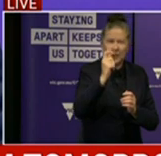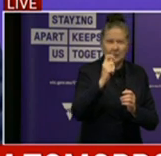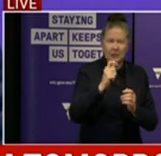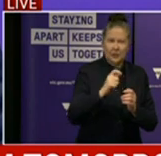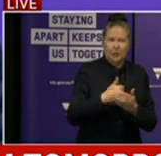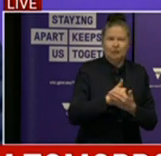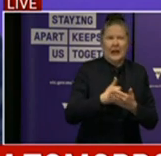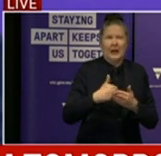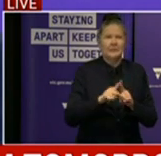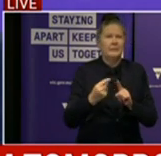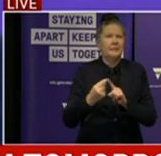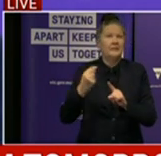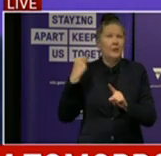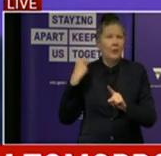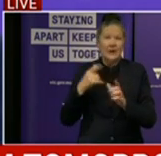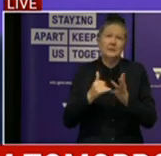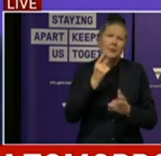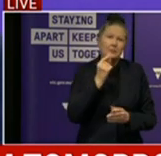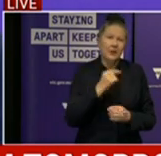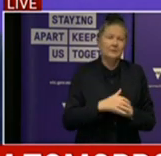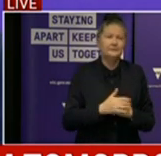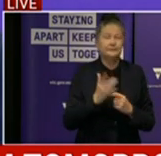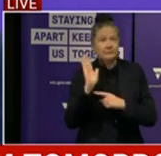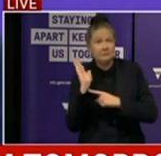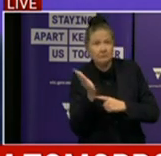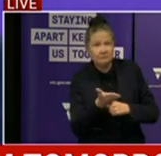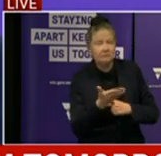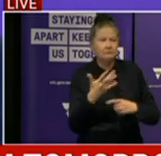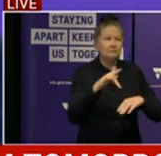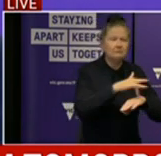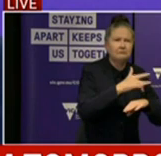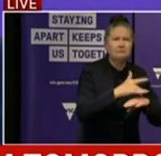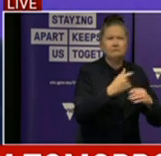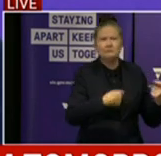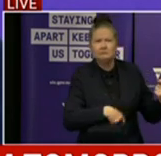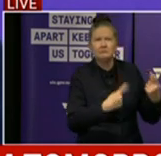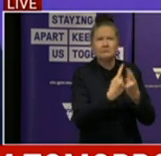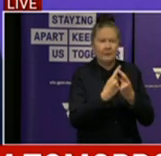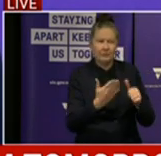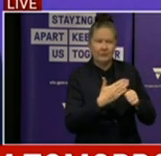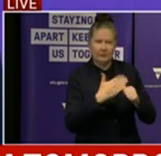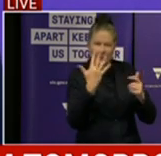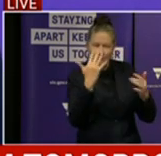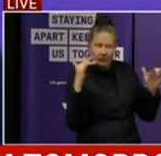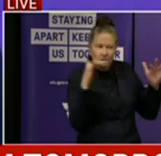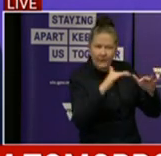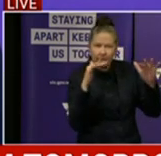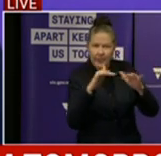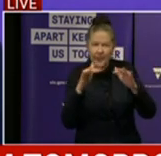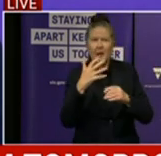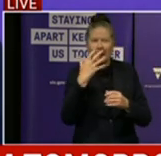possibly deliver. Hospitality and entertainment will be allowed, subject to gathering limits and some other requirements around